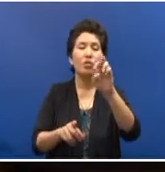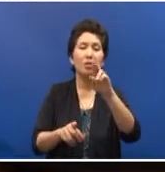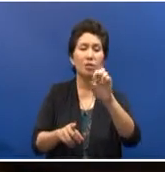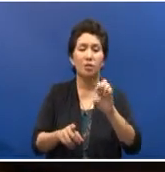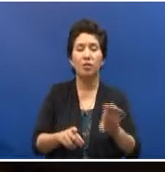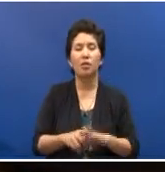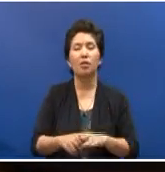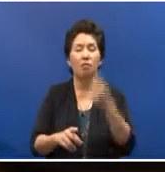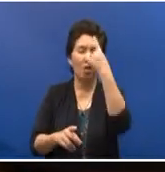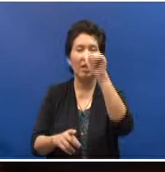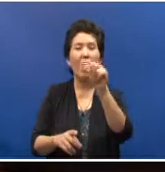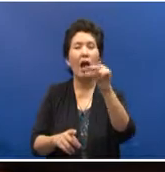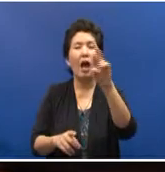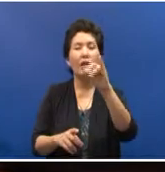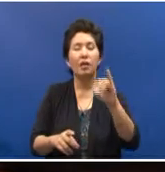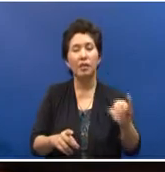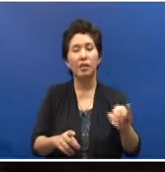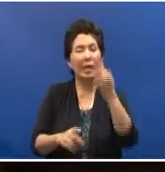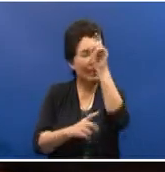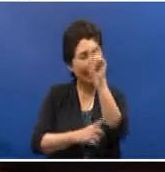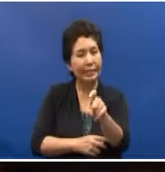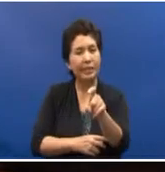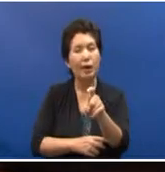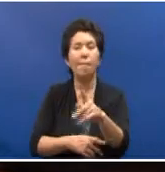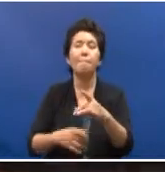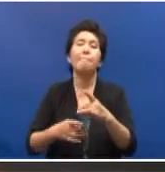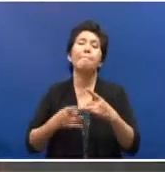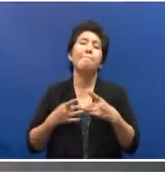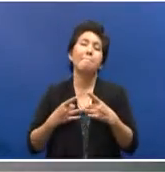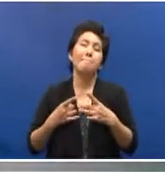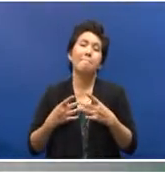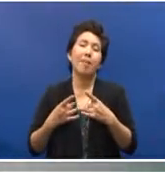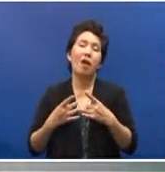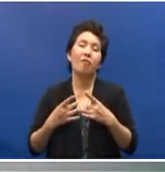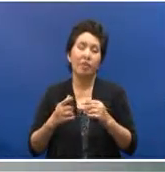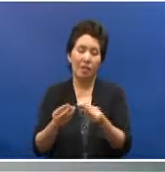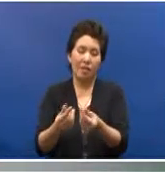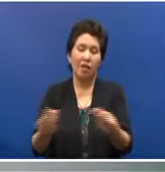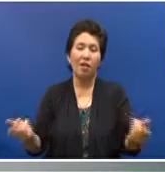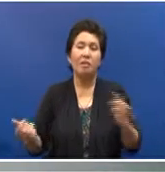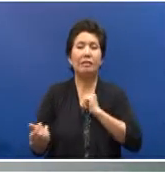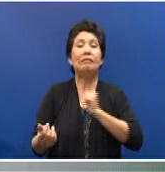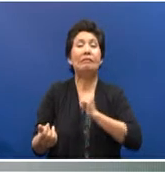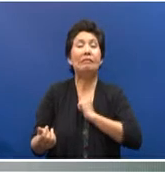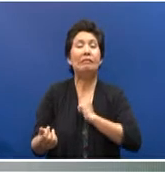Okay, for agricultural societies, they need private ownership over a land to work with.